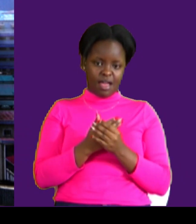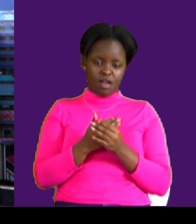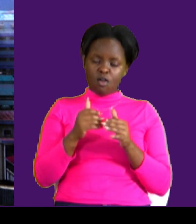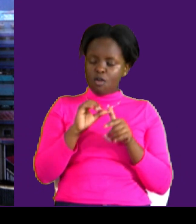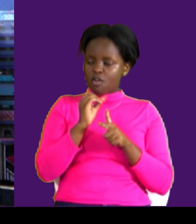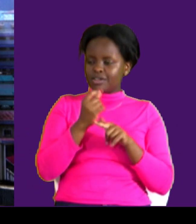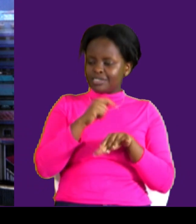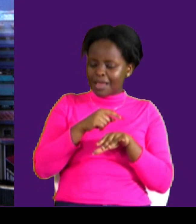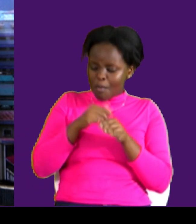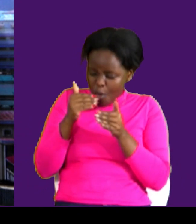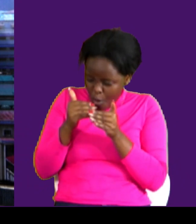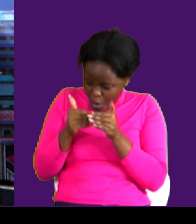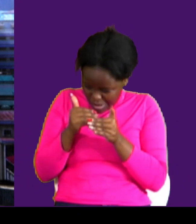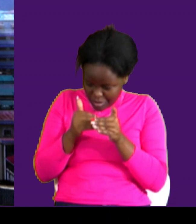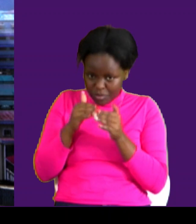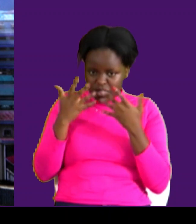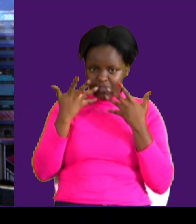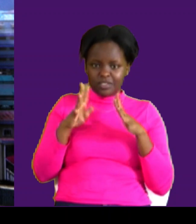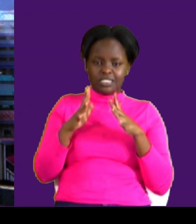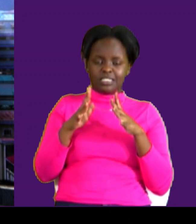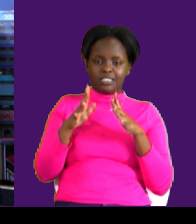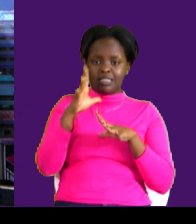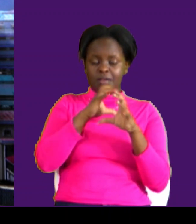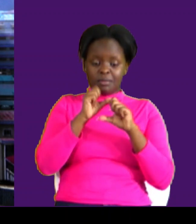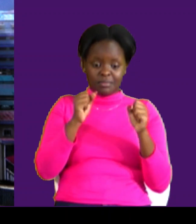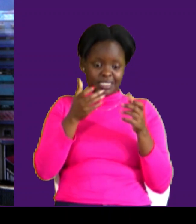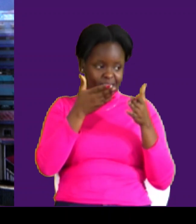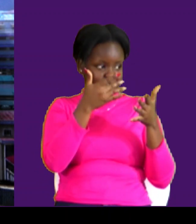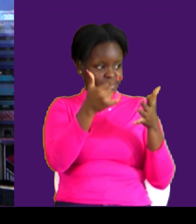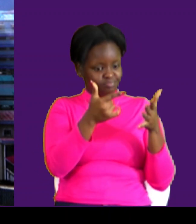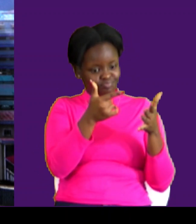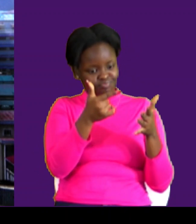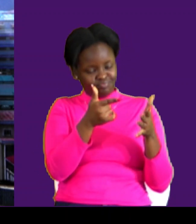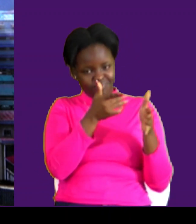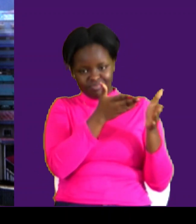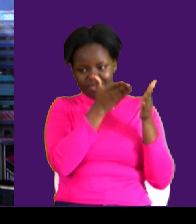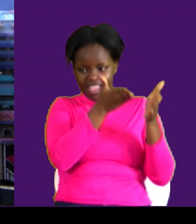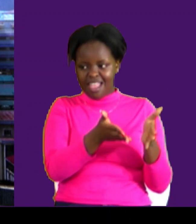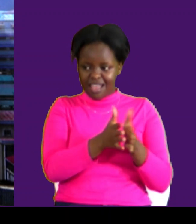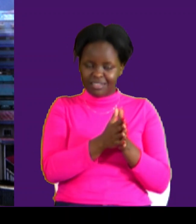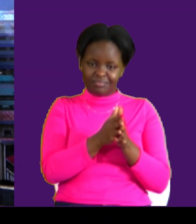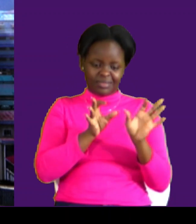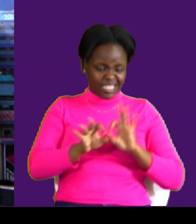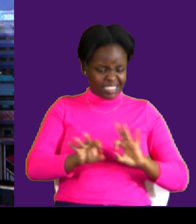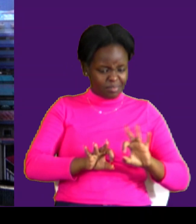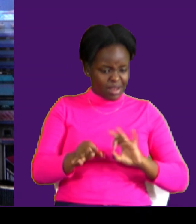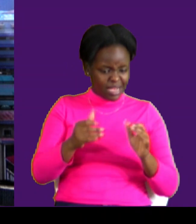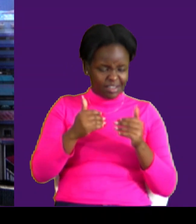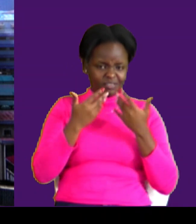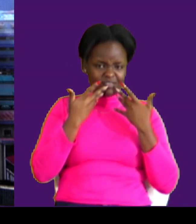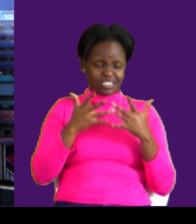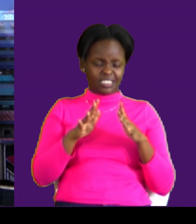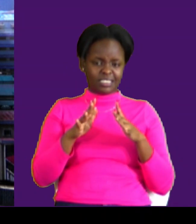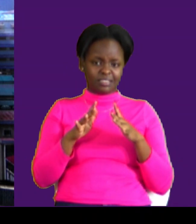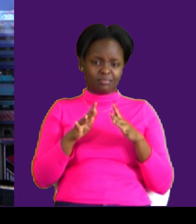to finish. yeah, the president was at this place talking about this, and you find that they are past that place.